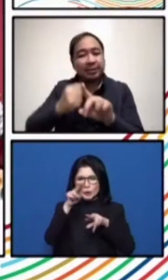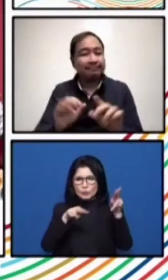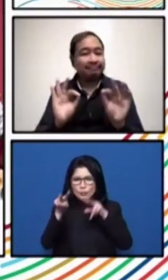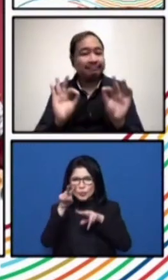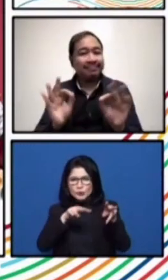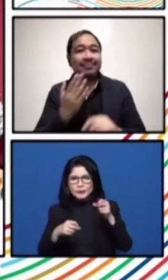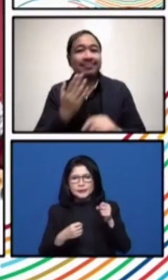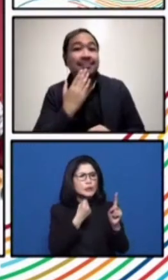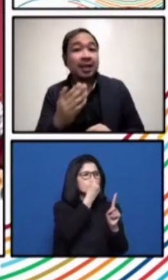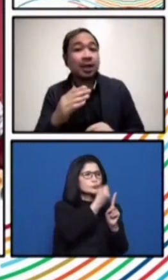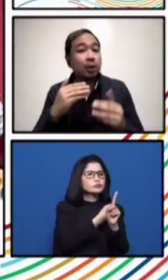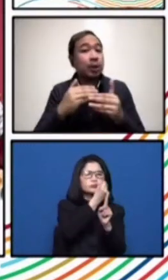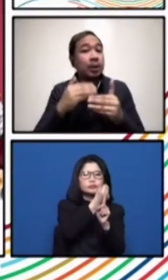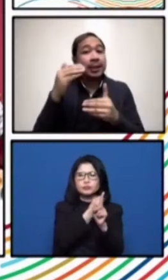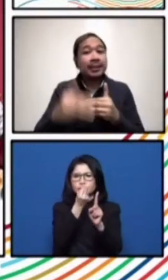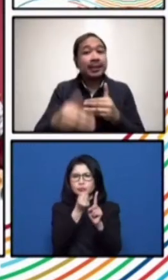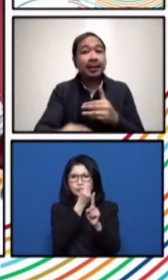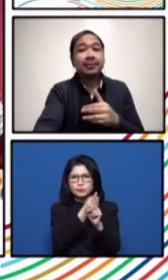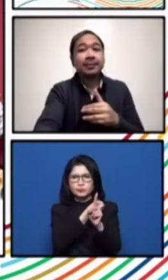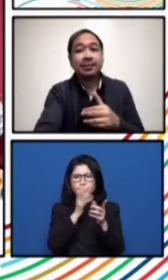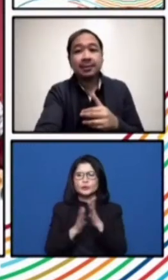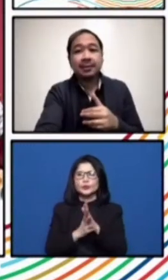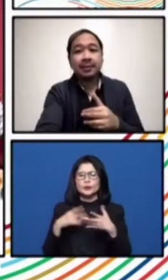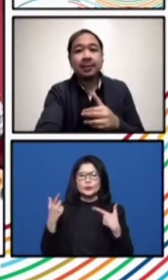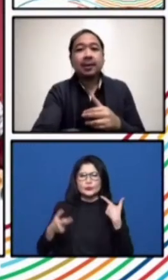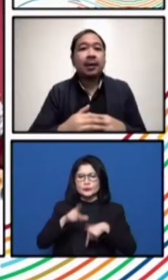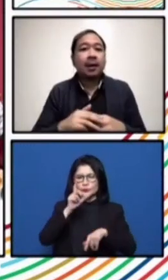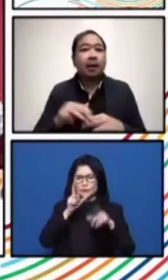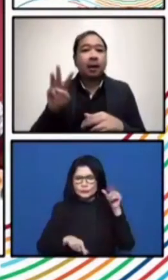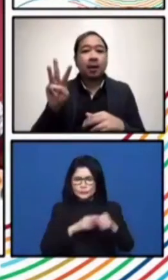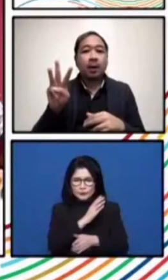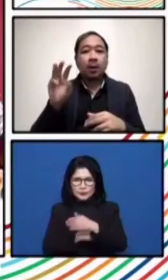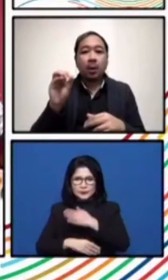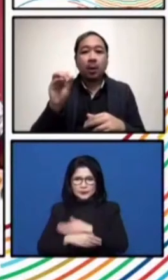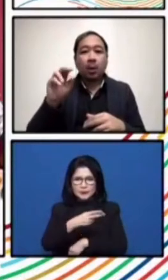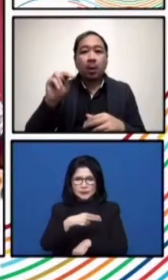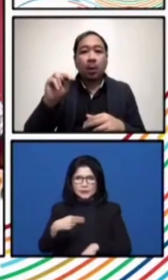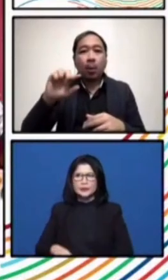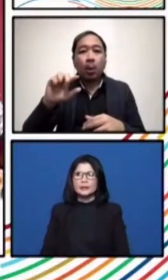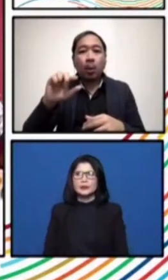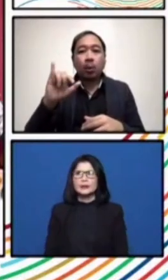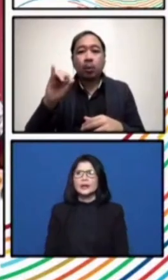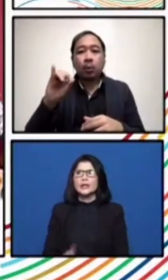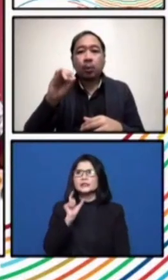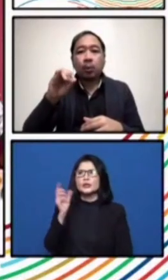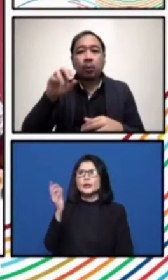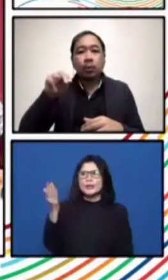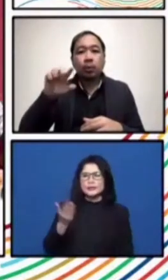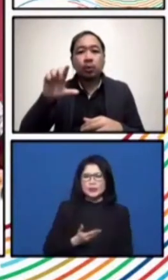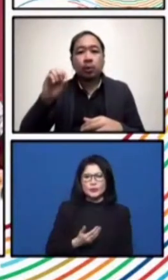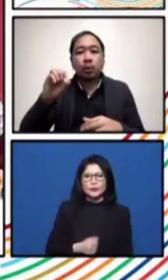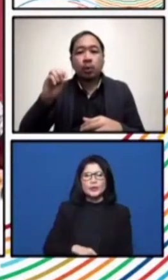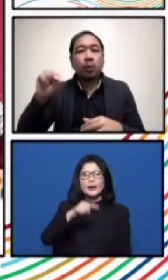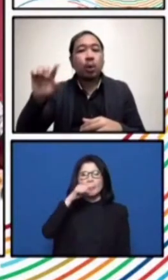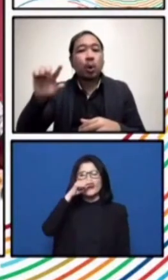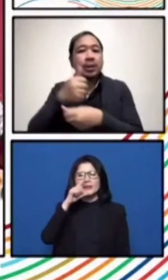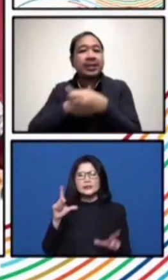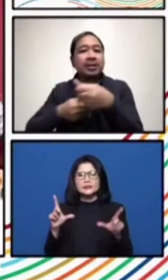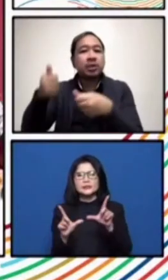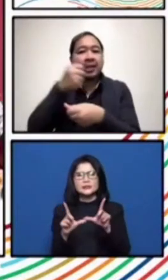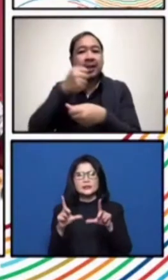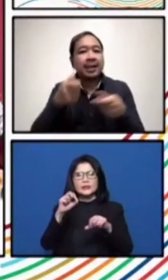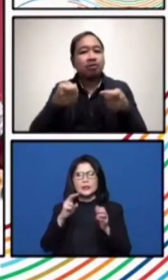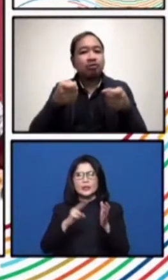um let us now move to Mr Wong Jung long who is the executive director for the National Council for the by for the blind in